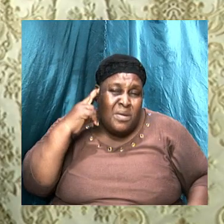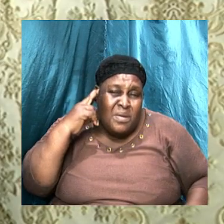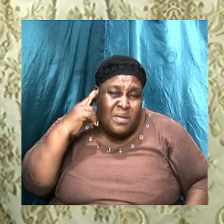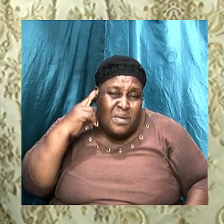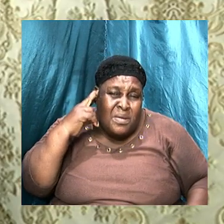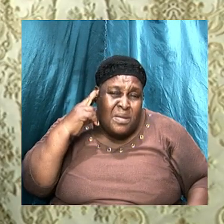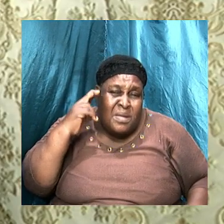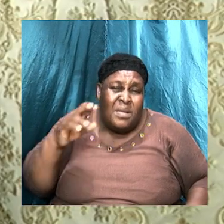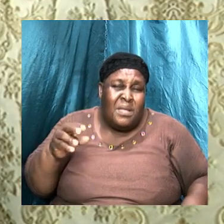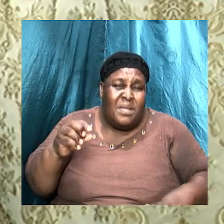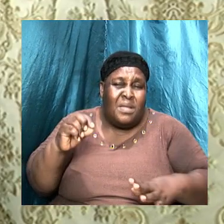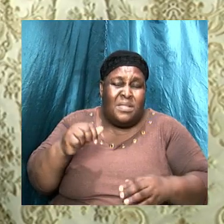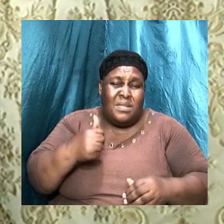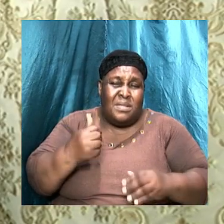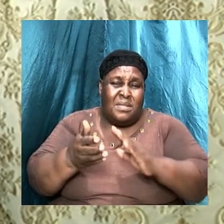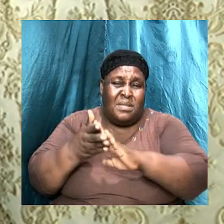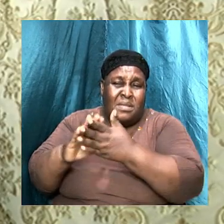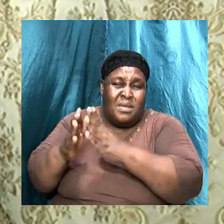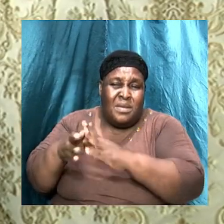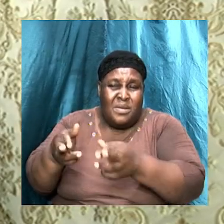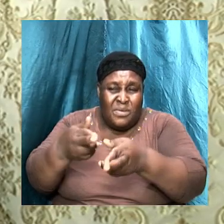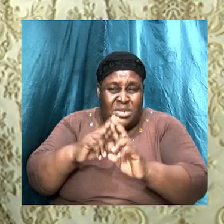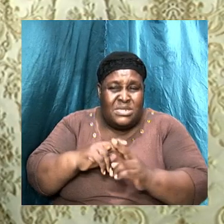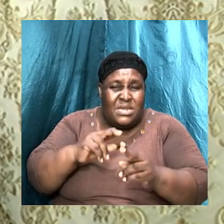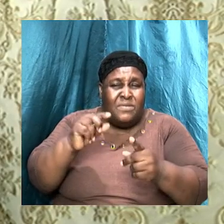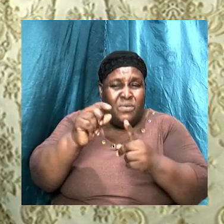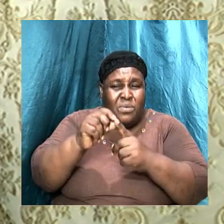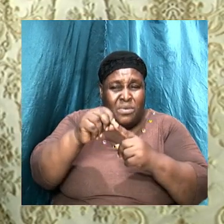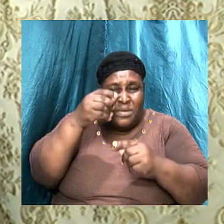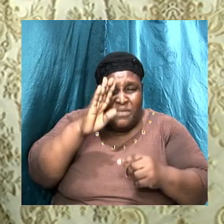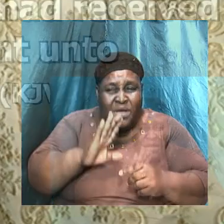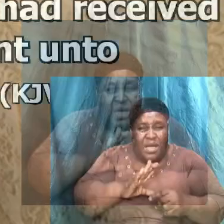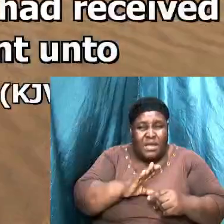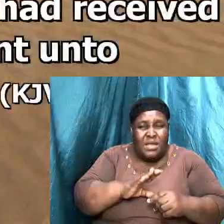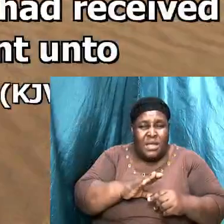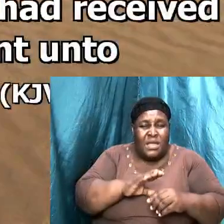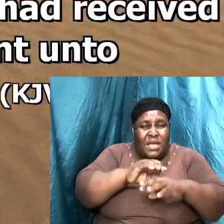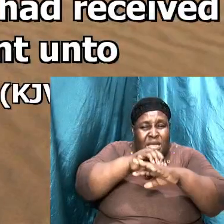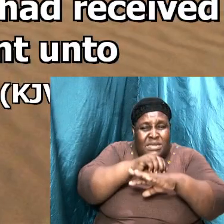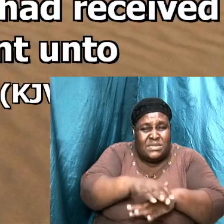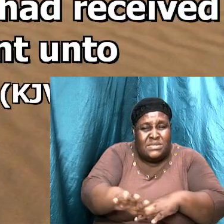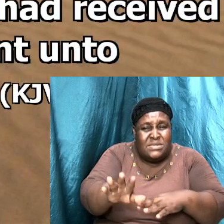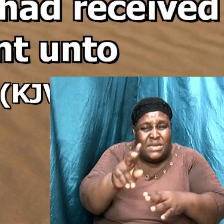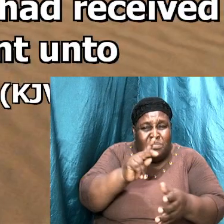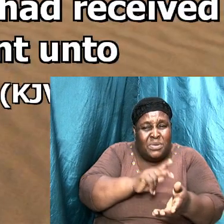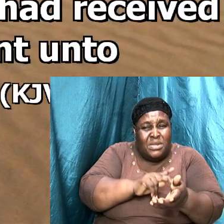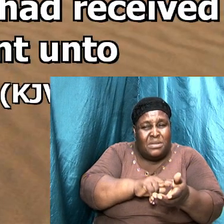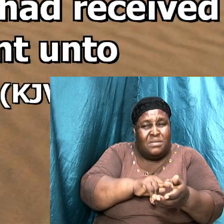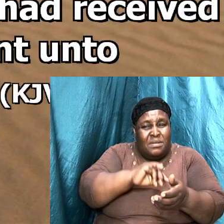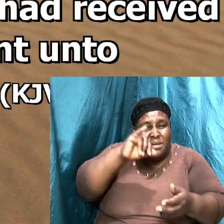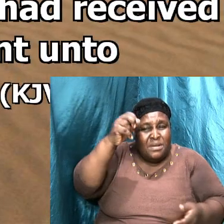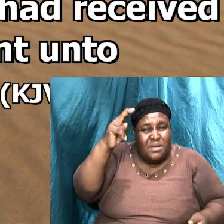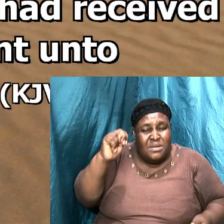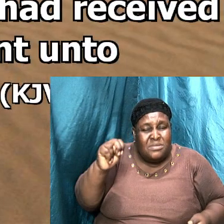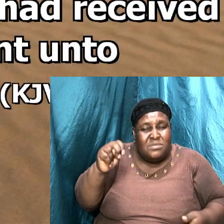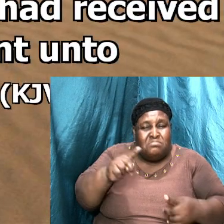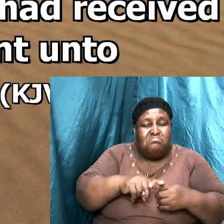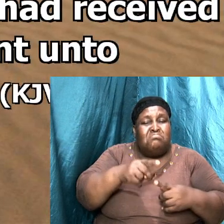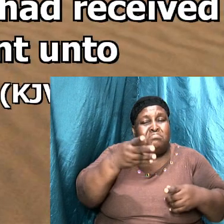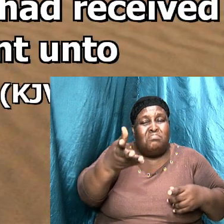the Samaria had received the word of God they sent them Peter and John unto them